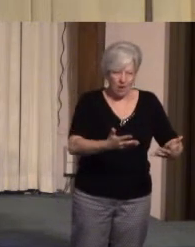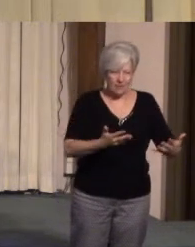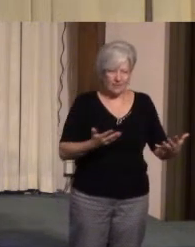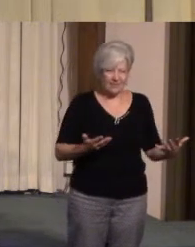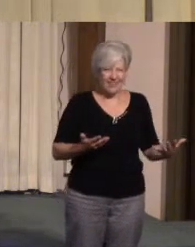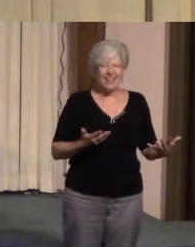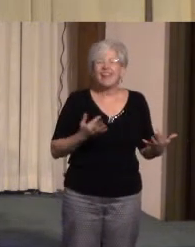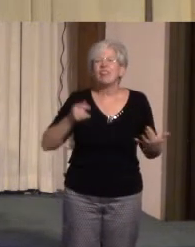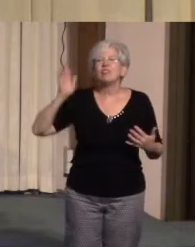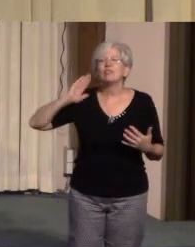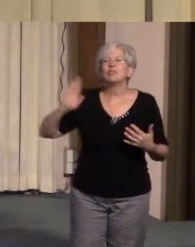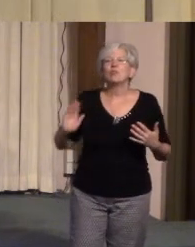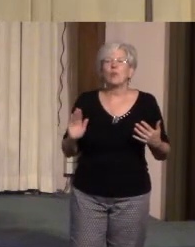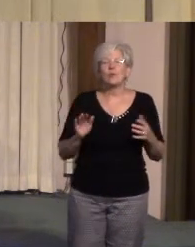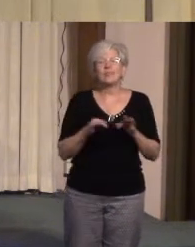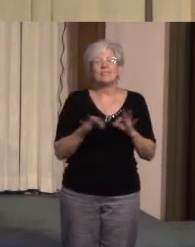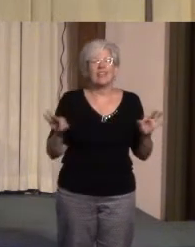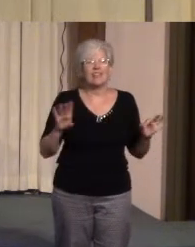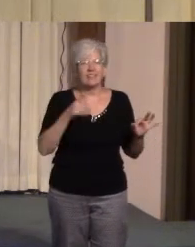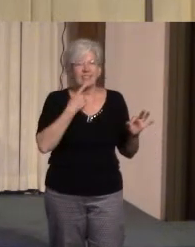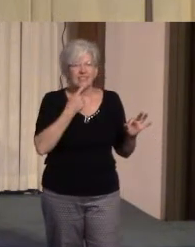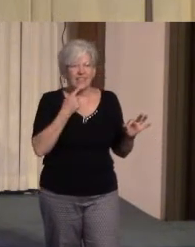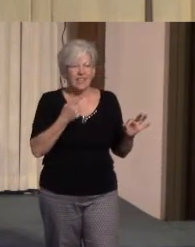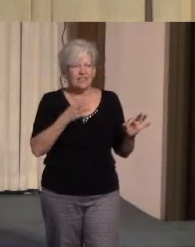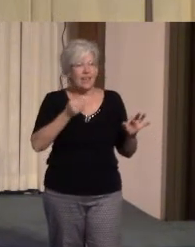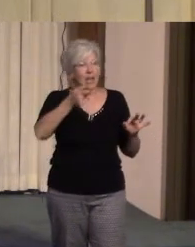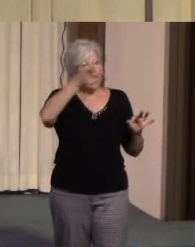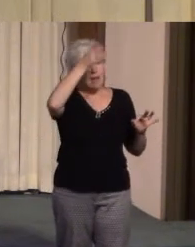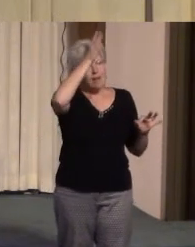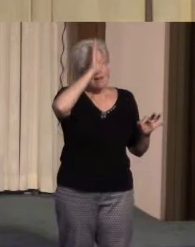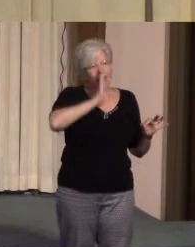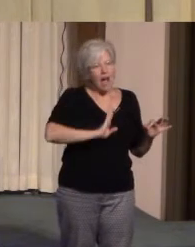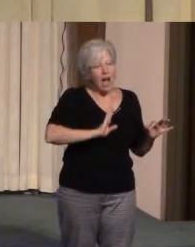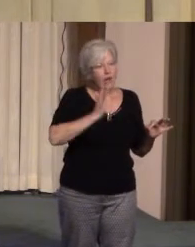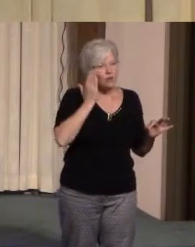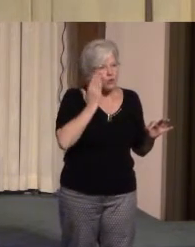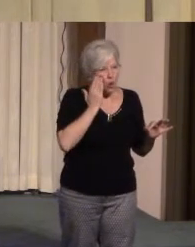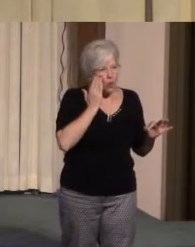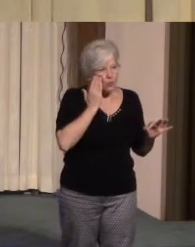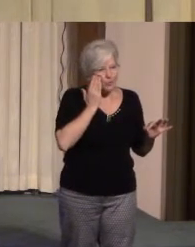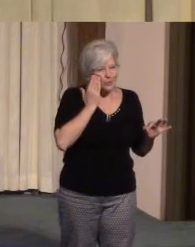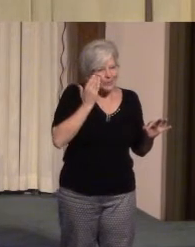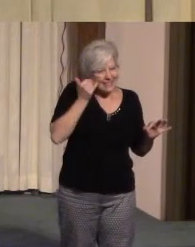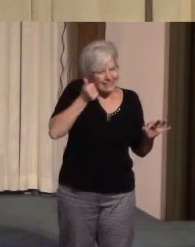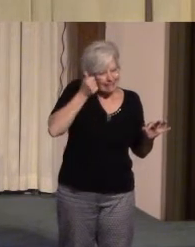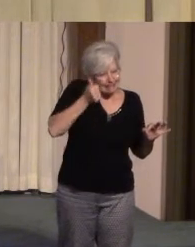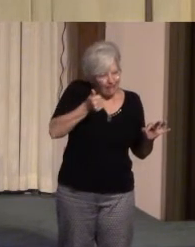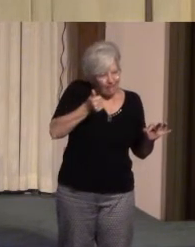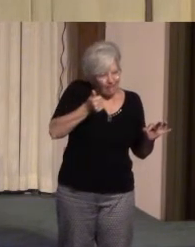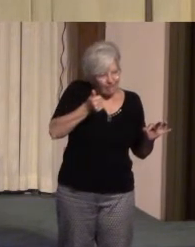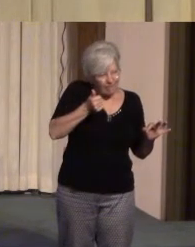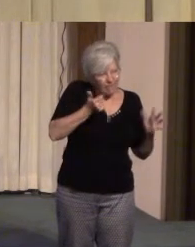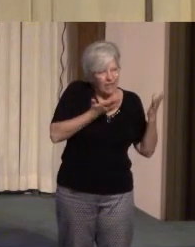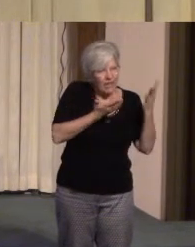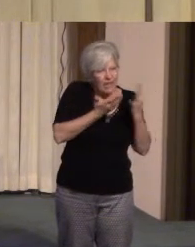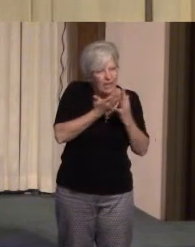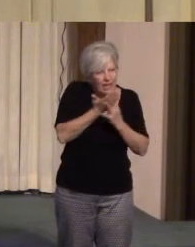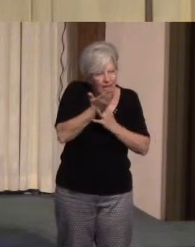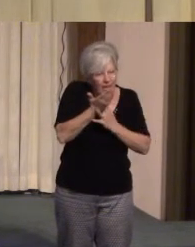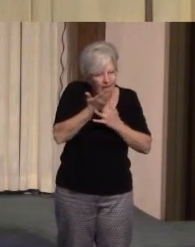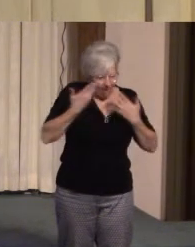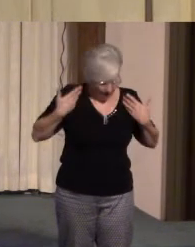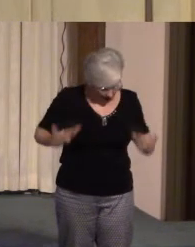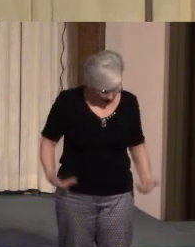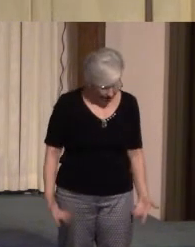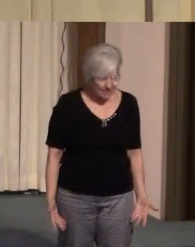experiences itself. There's an old saying that ends with, and God knows itself in us, right?